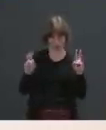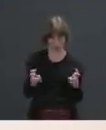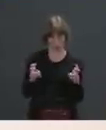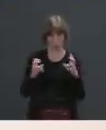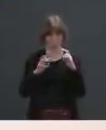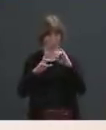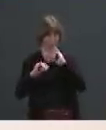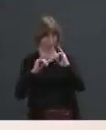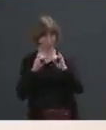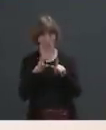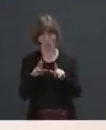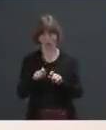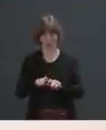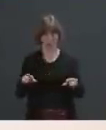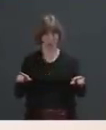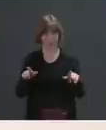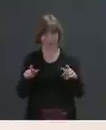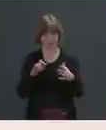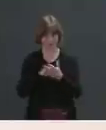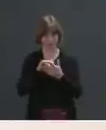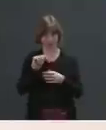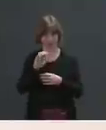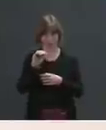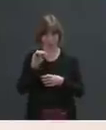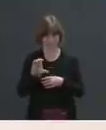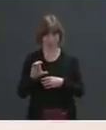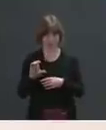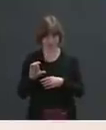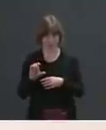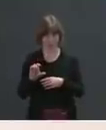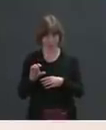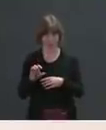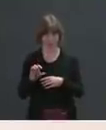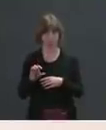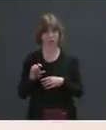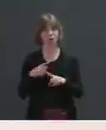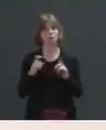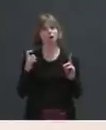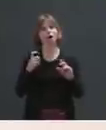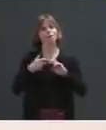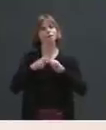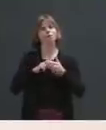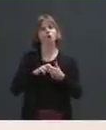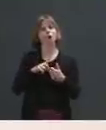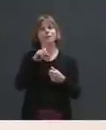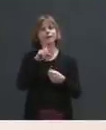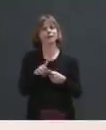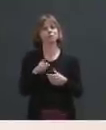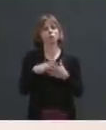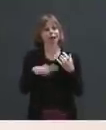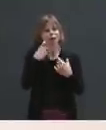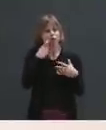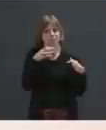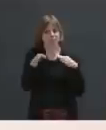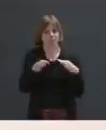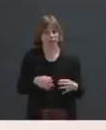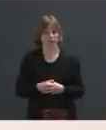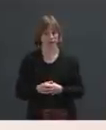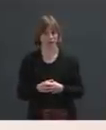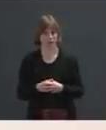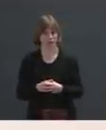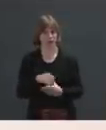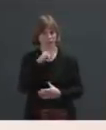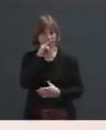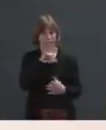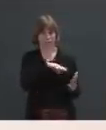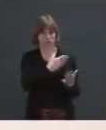the tweet that she shared, but I would say the difficulty is what I outlined earlier. We have kids coming across